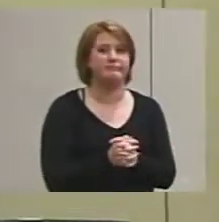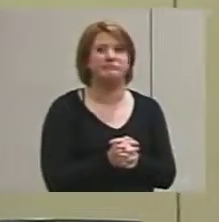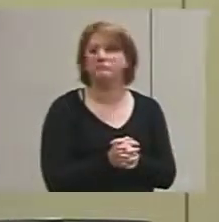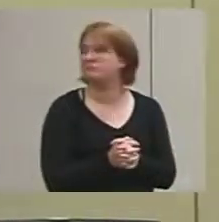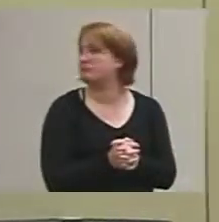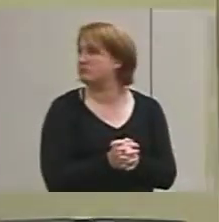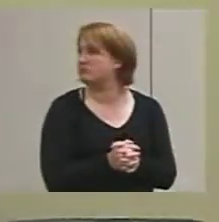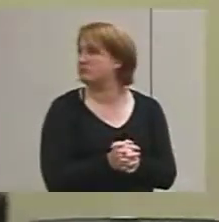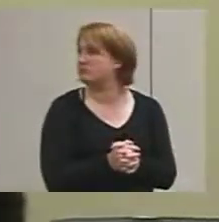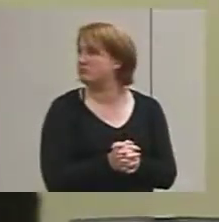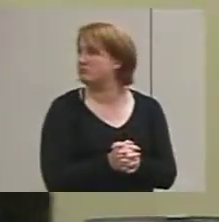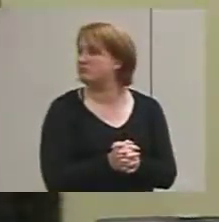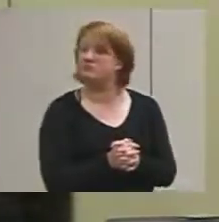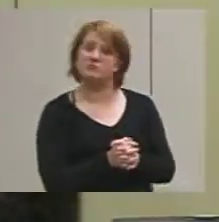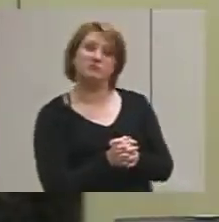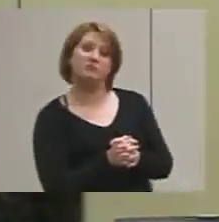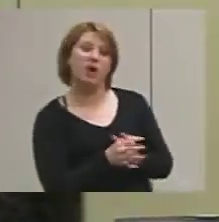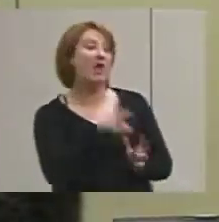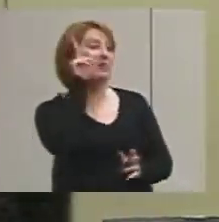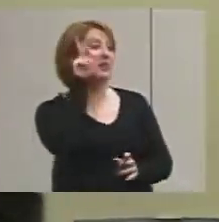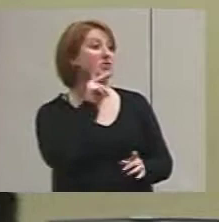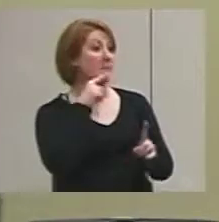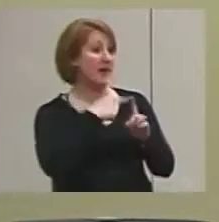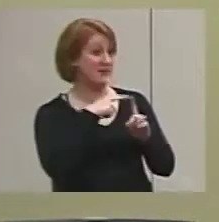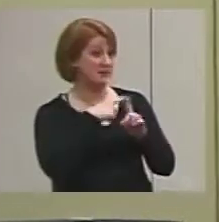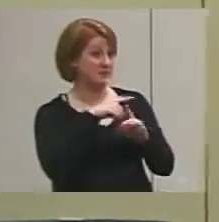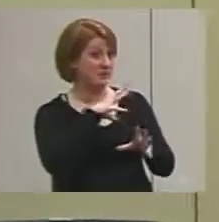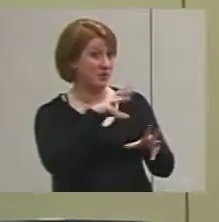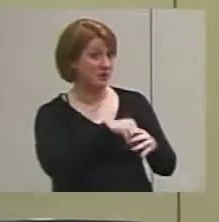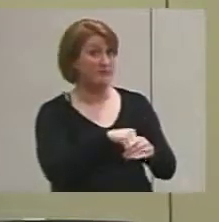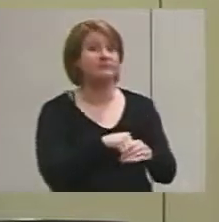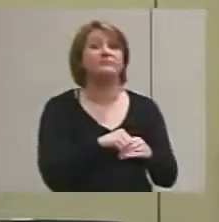times. And they're positively involved.